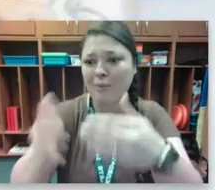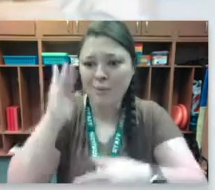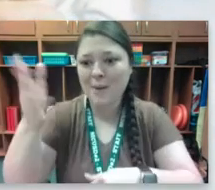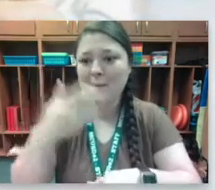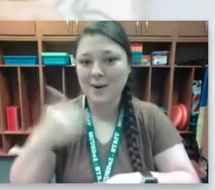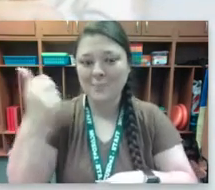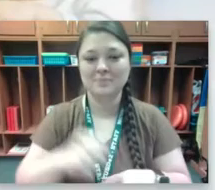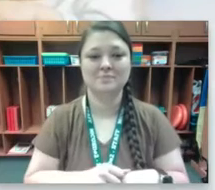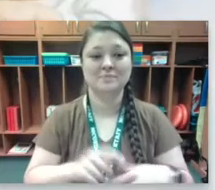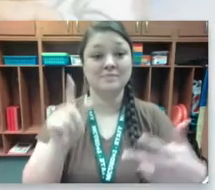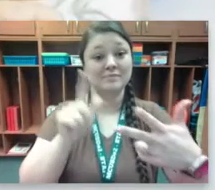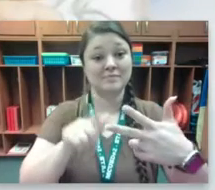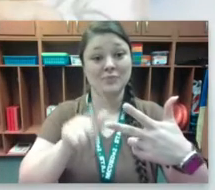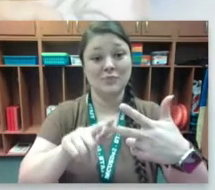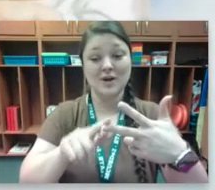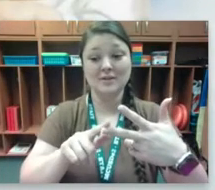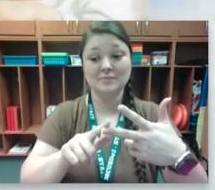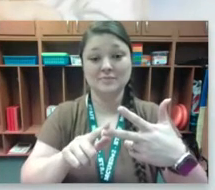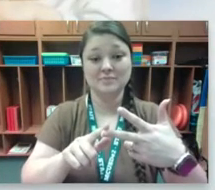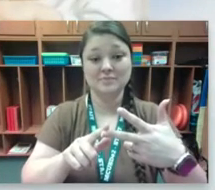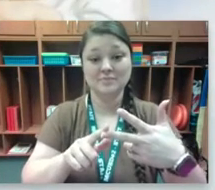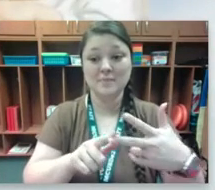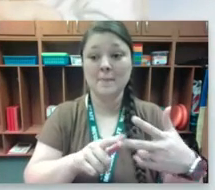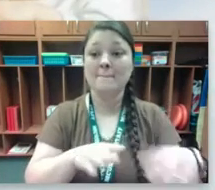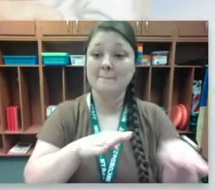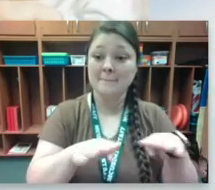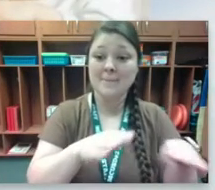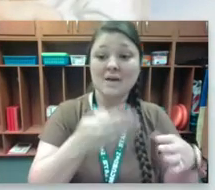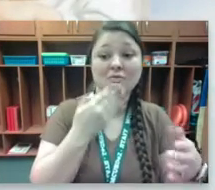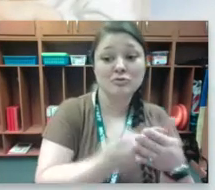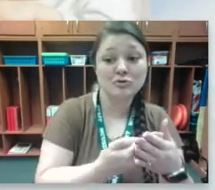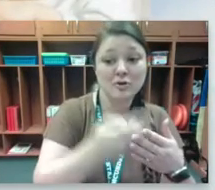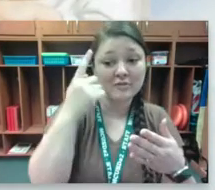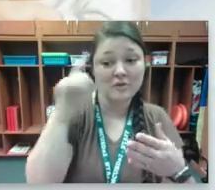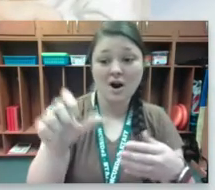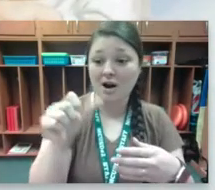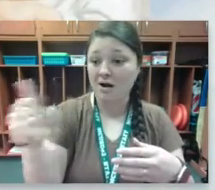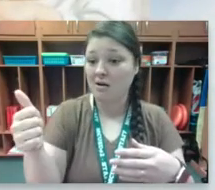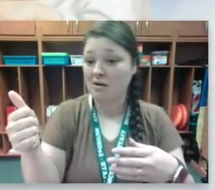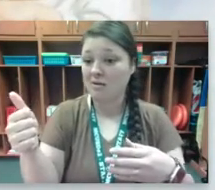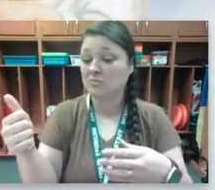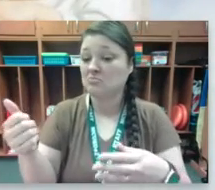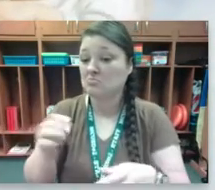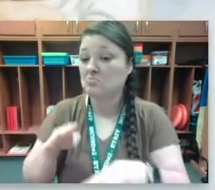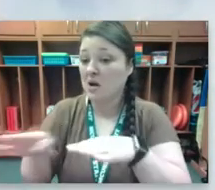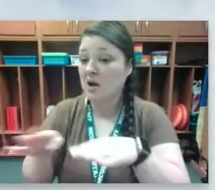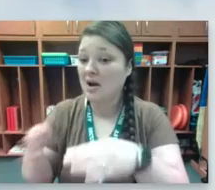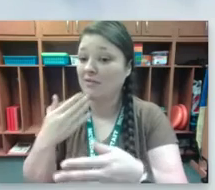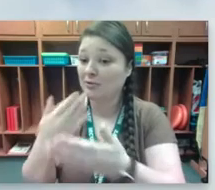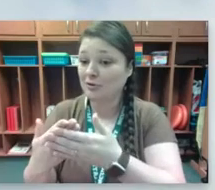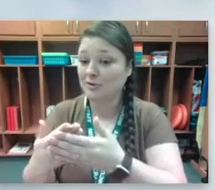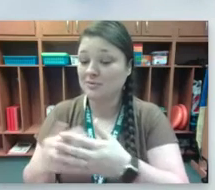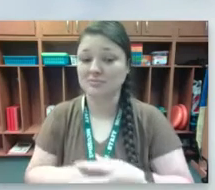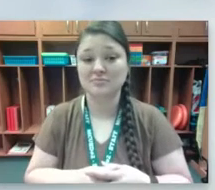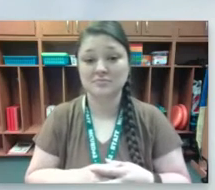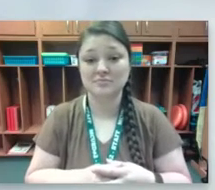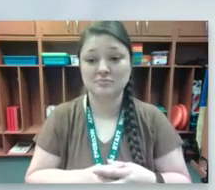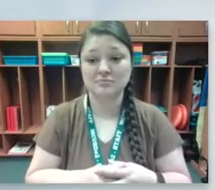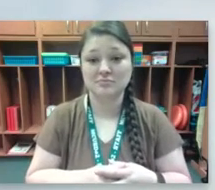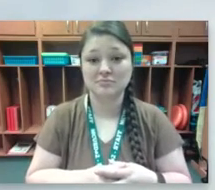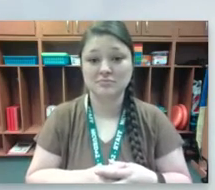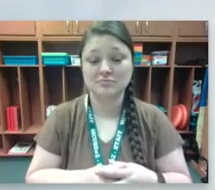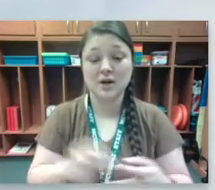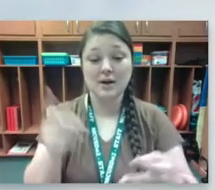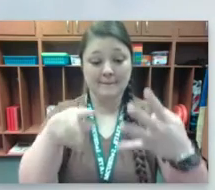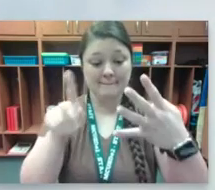Tip number 3, treat yourself how you treat others. If you wouldn't say mean things to your friends, why say them to yourself?